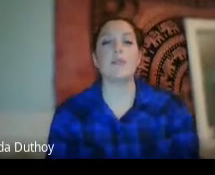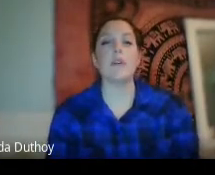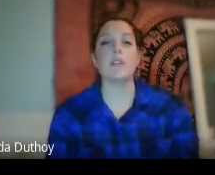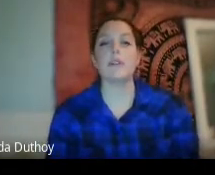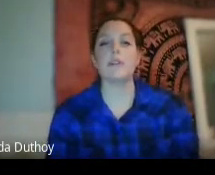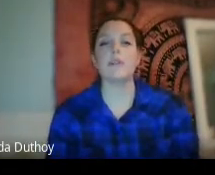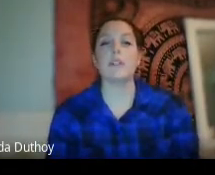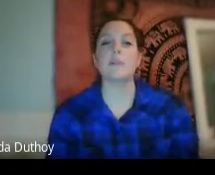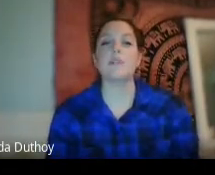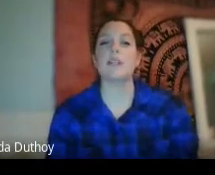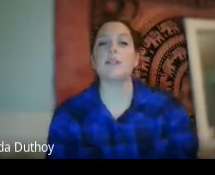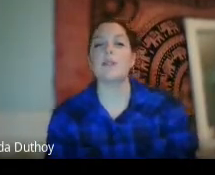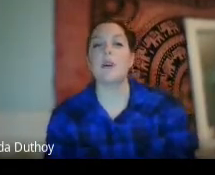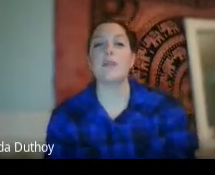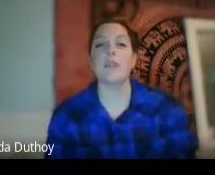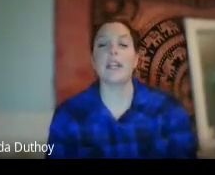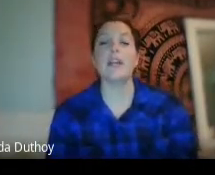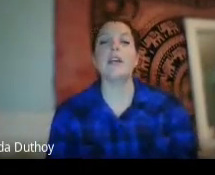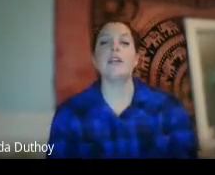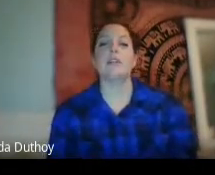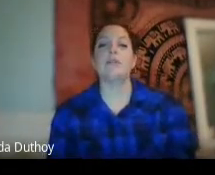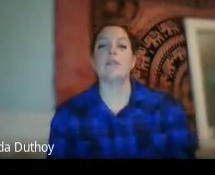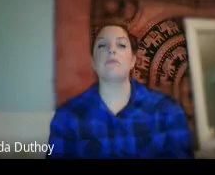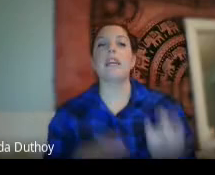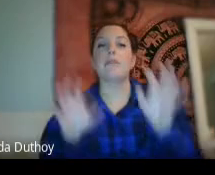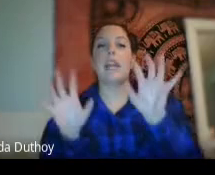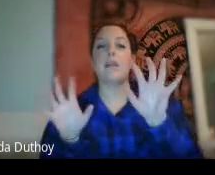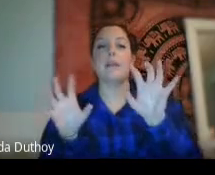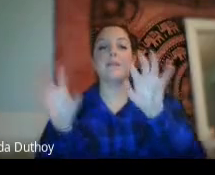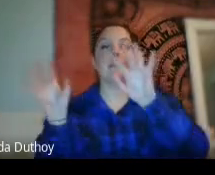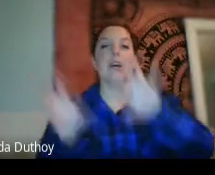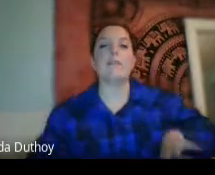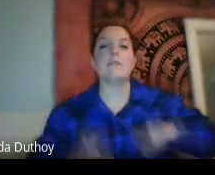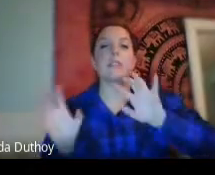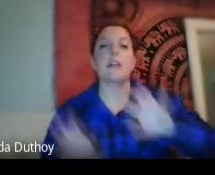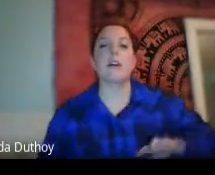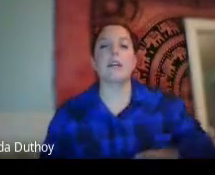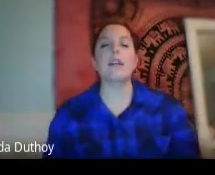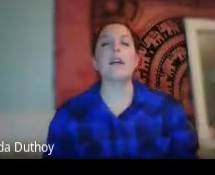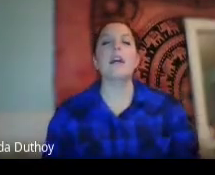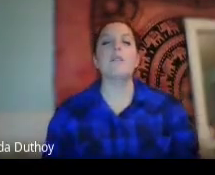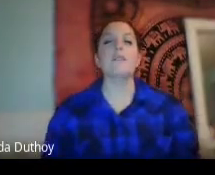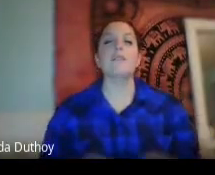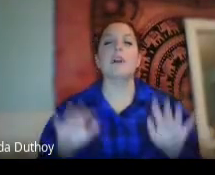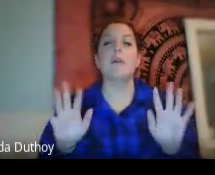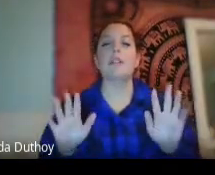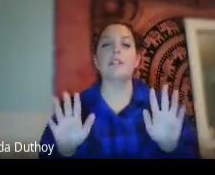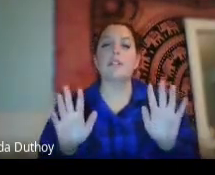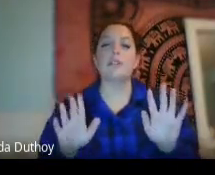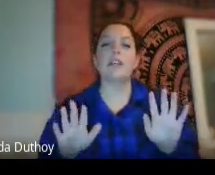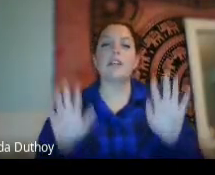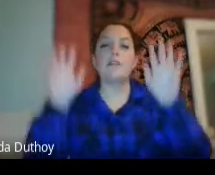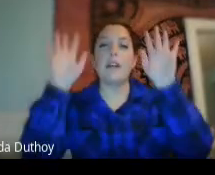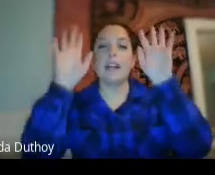Snow, it's important to know the difference between snow and rain. So for rain, we had bent 5s really hard. For snow,